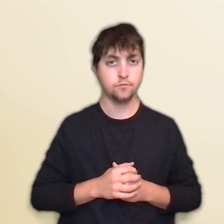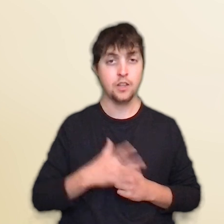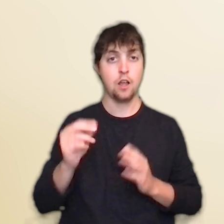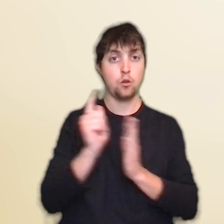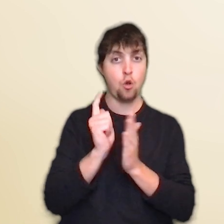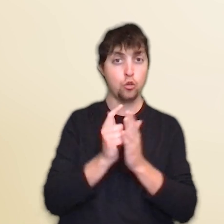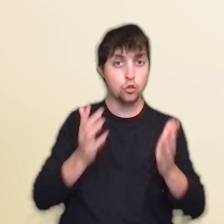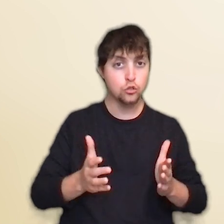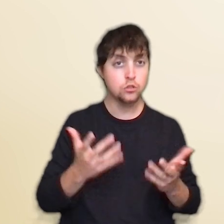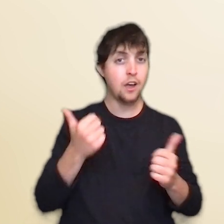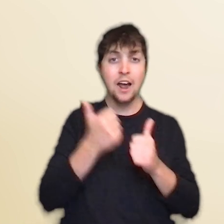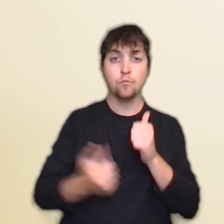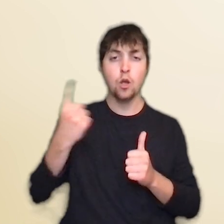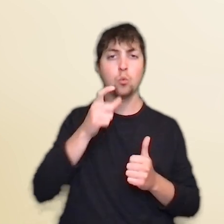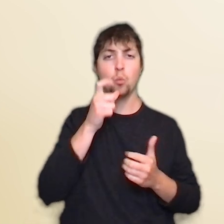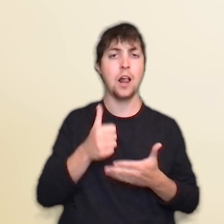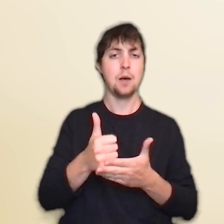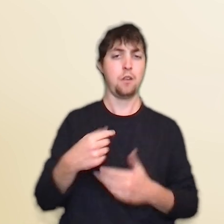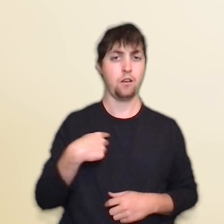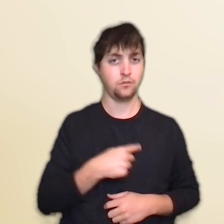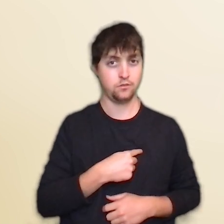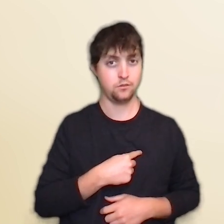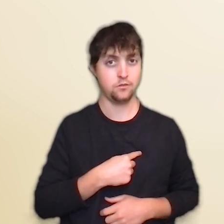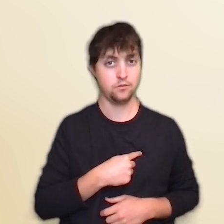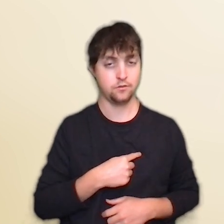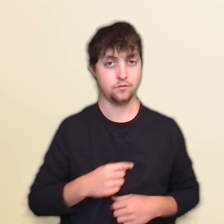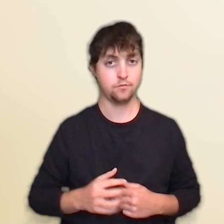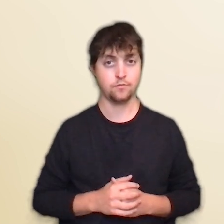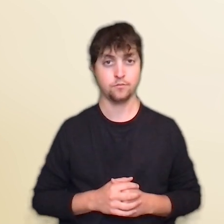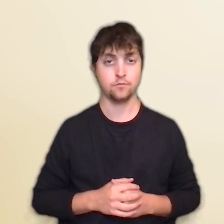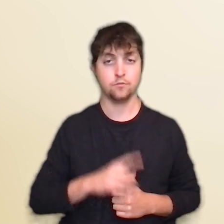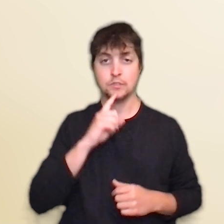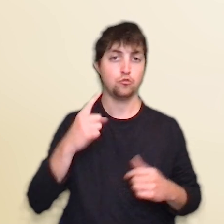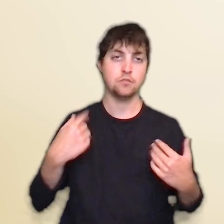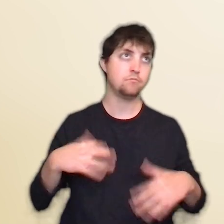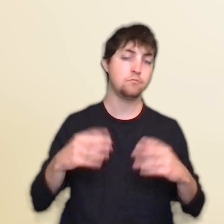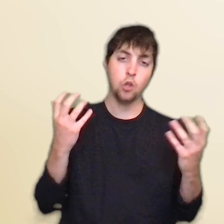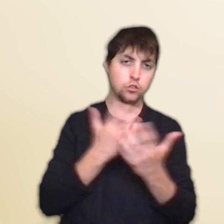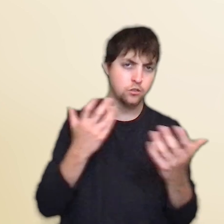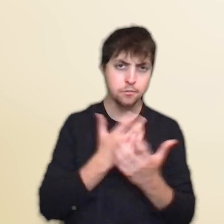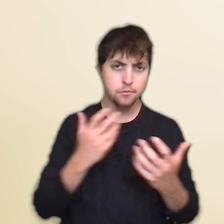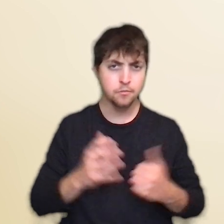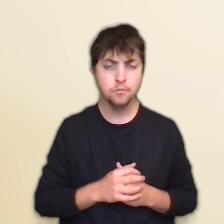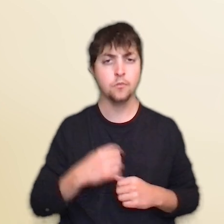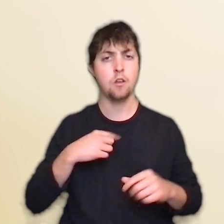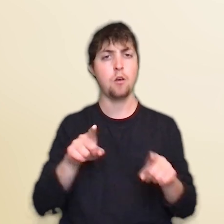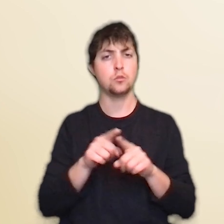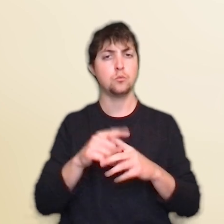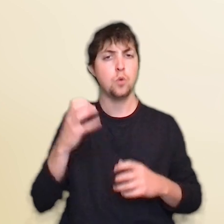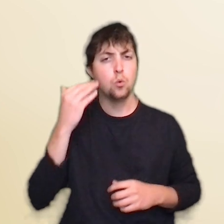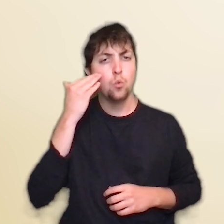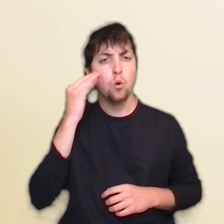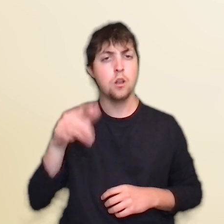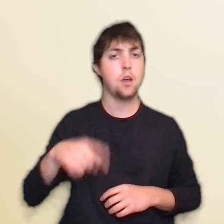lot, and the lawyers, everybody who helped us, it was just awesome. I want